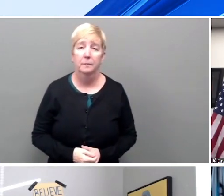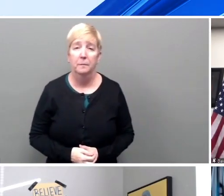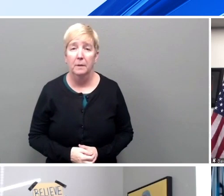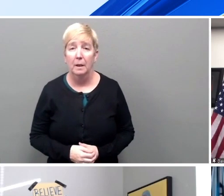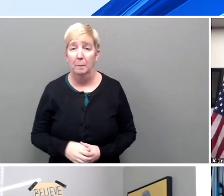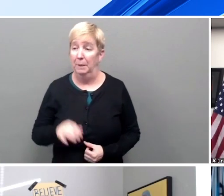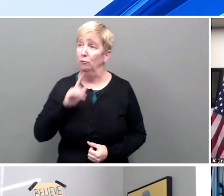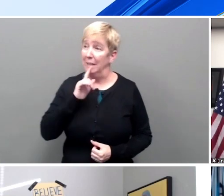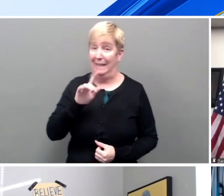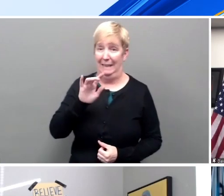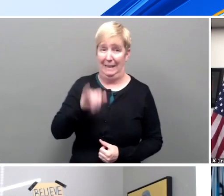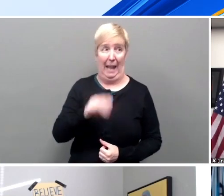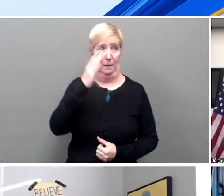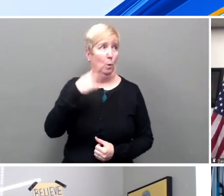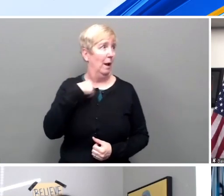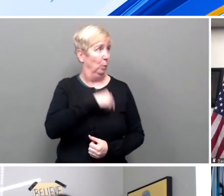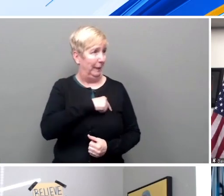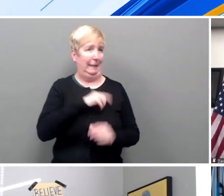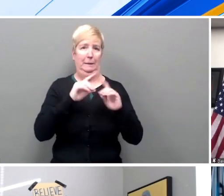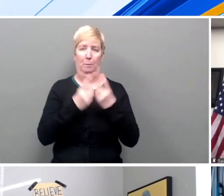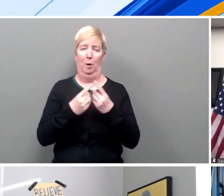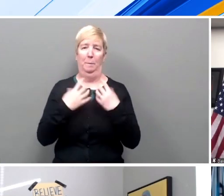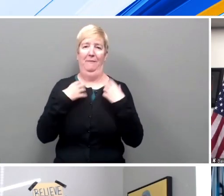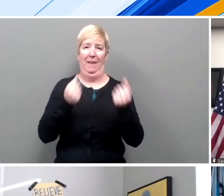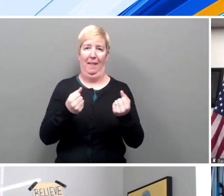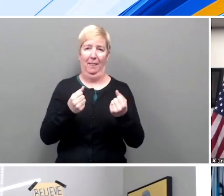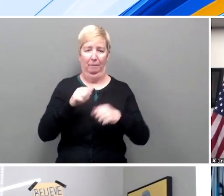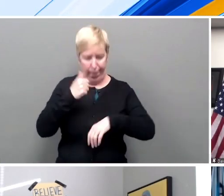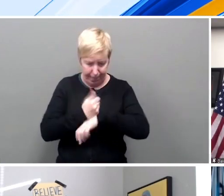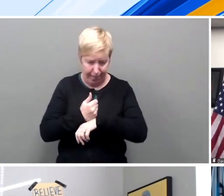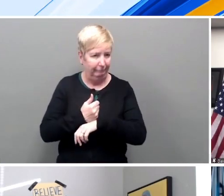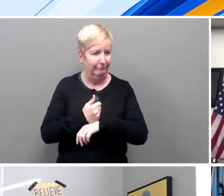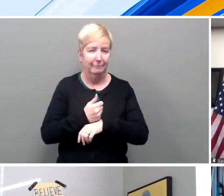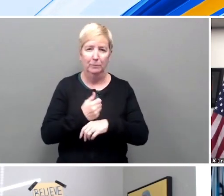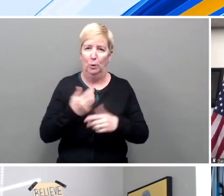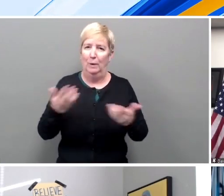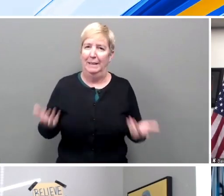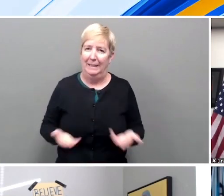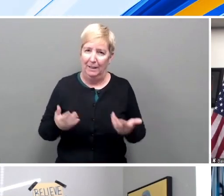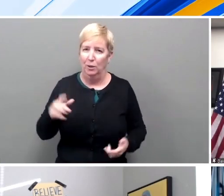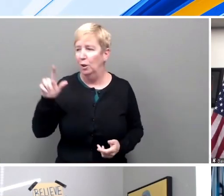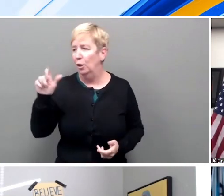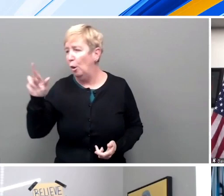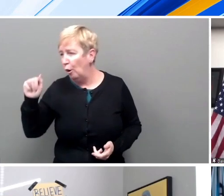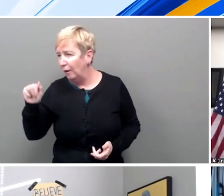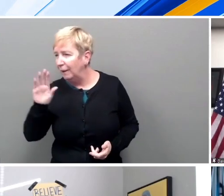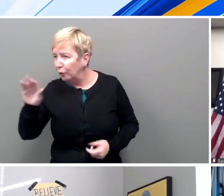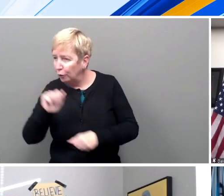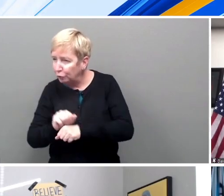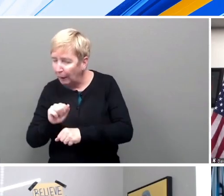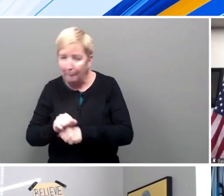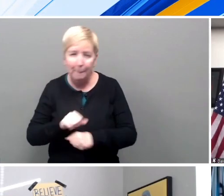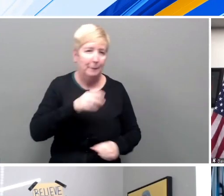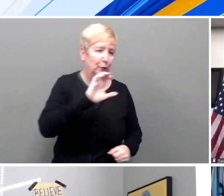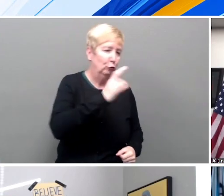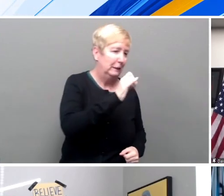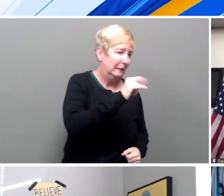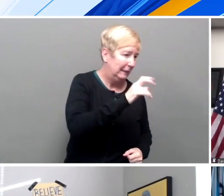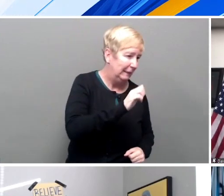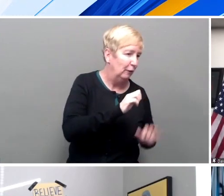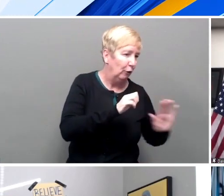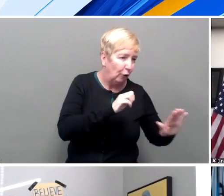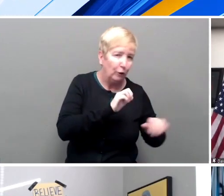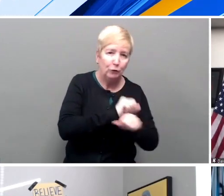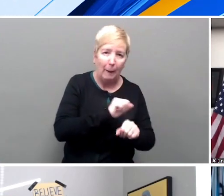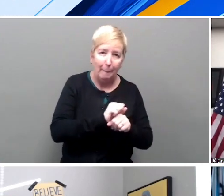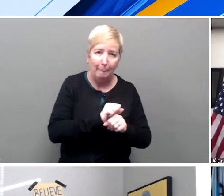Health exists. And actually Laura and Christine's jobs centers around the fact